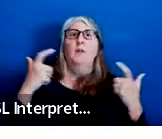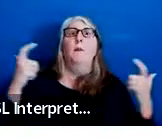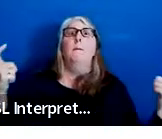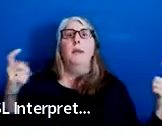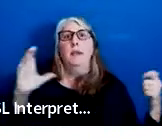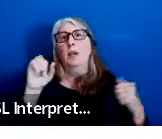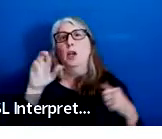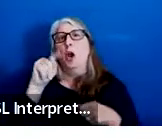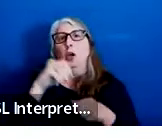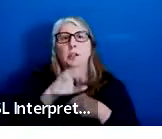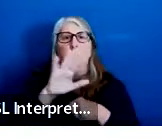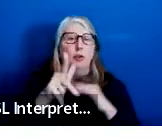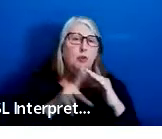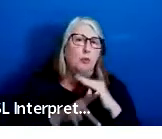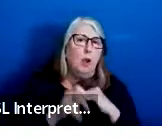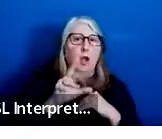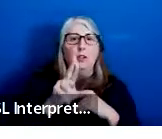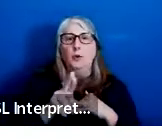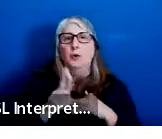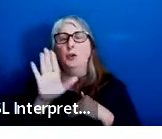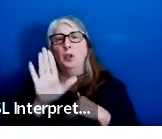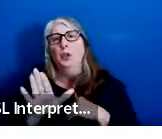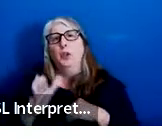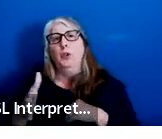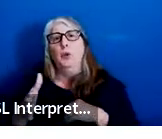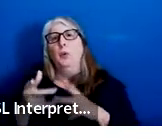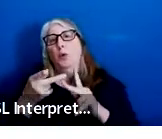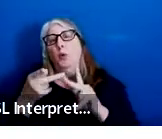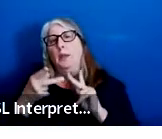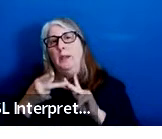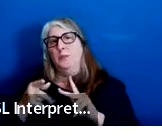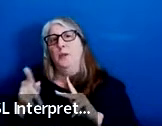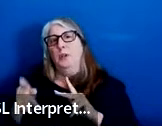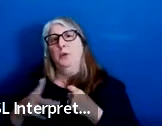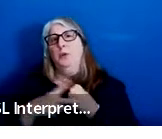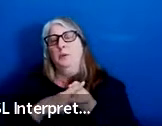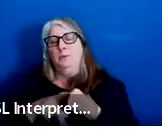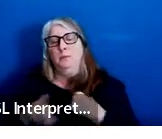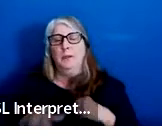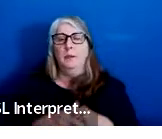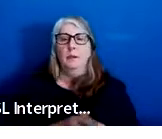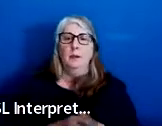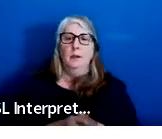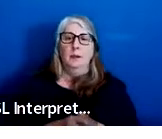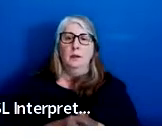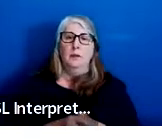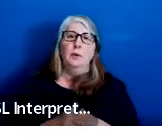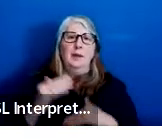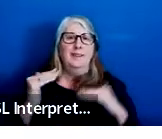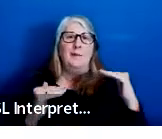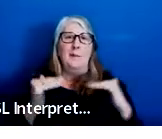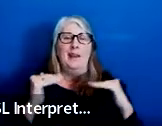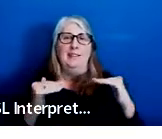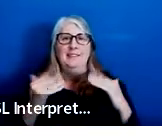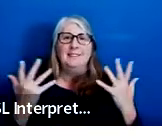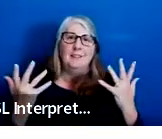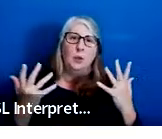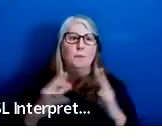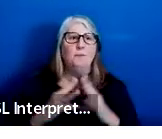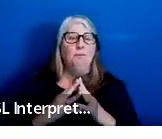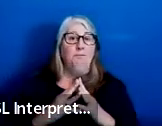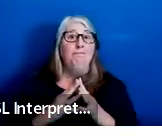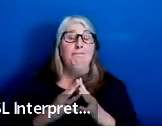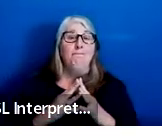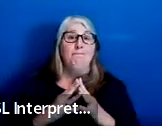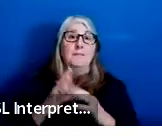your garage or your holding location, and it's a balance. So I guess